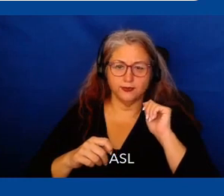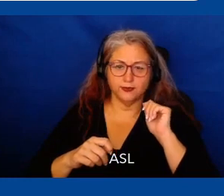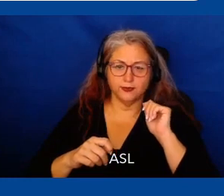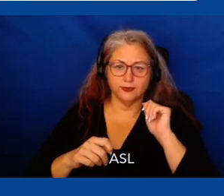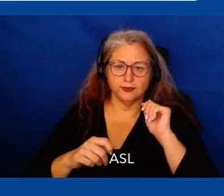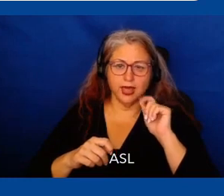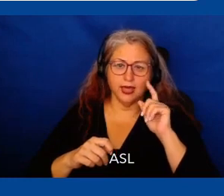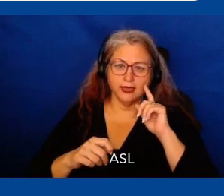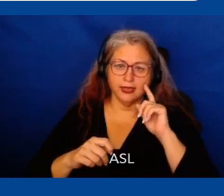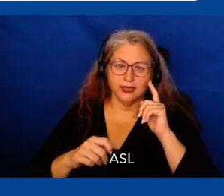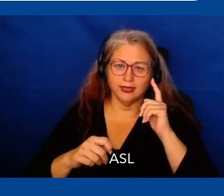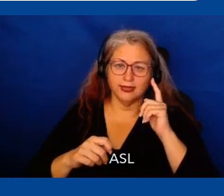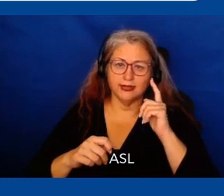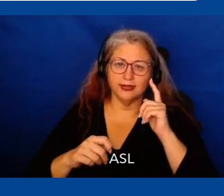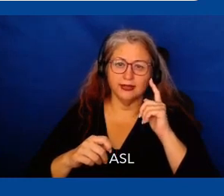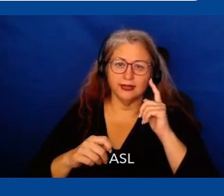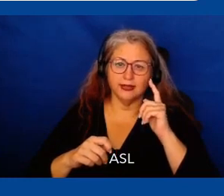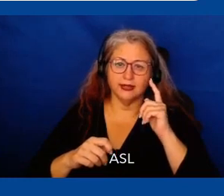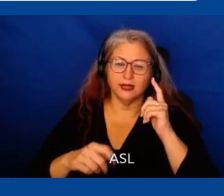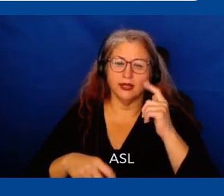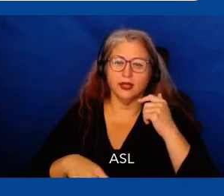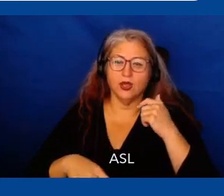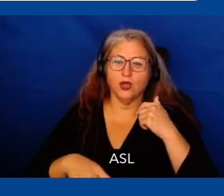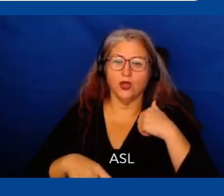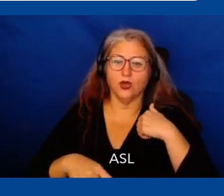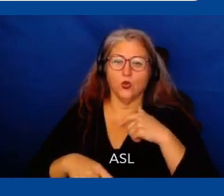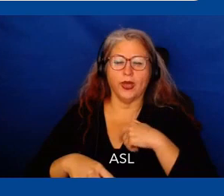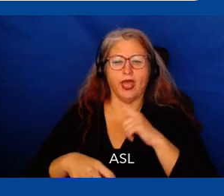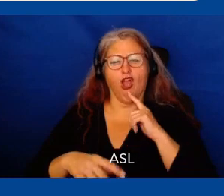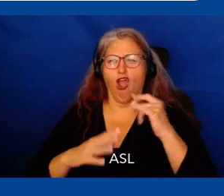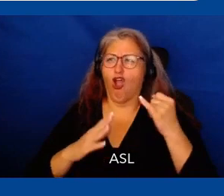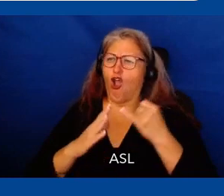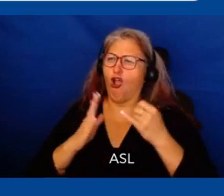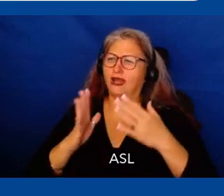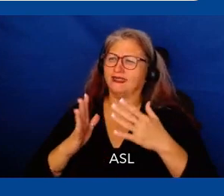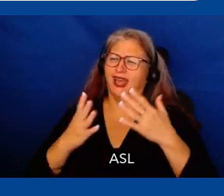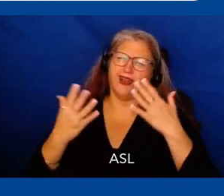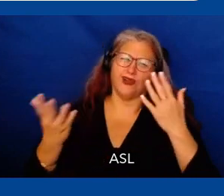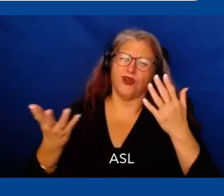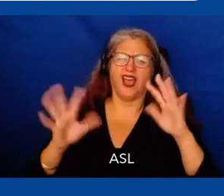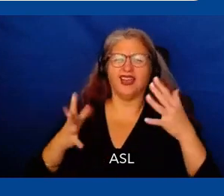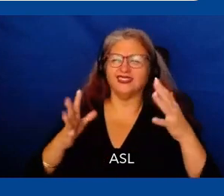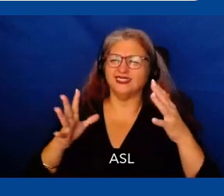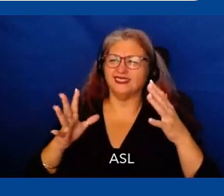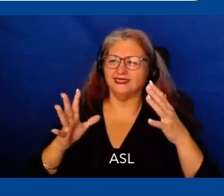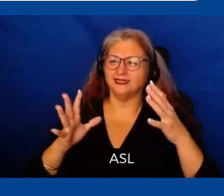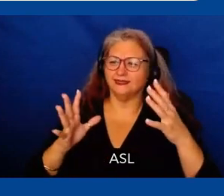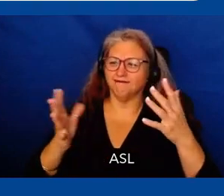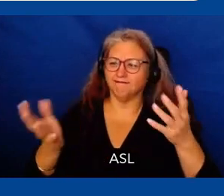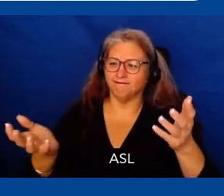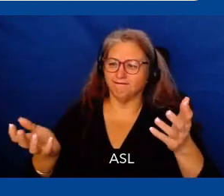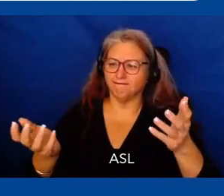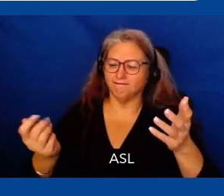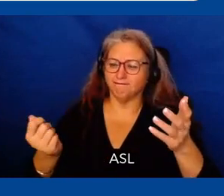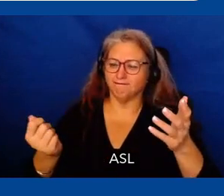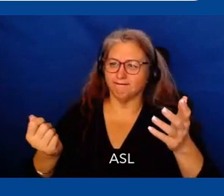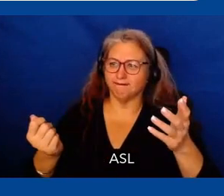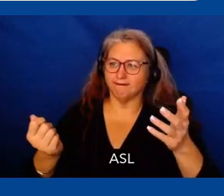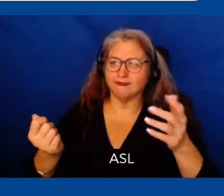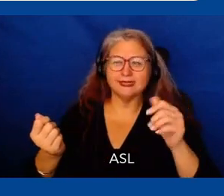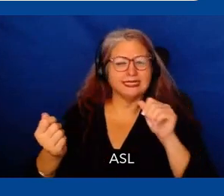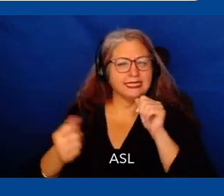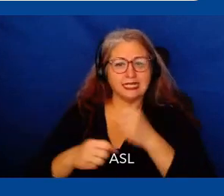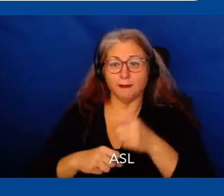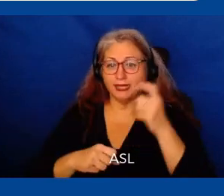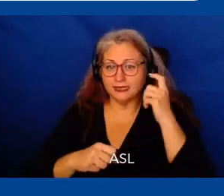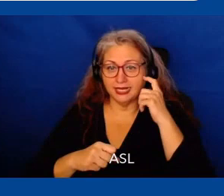yeah, I think we are an artist. I don't like, in a sense that it doesn't make